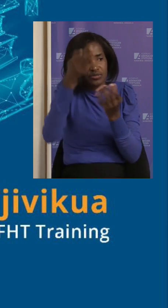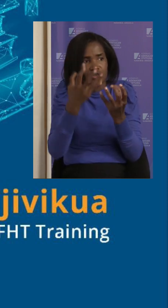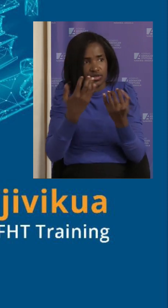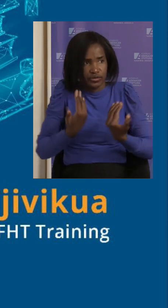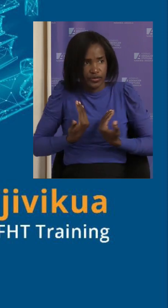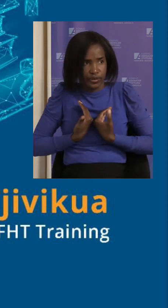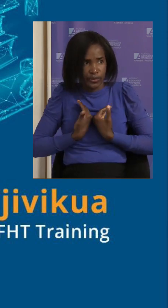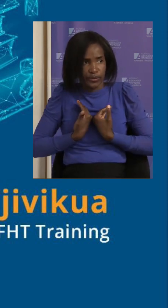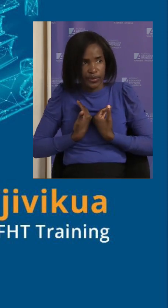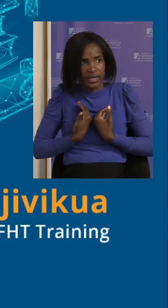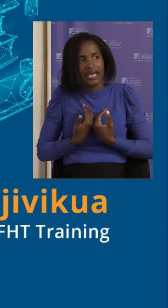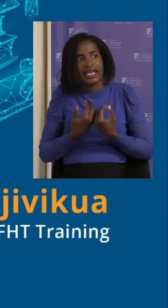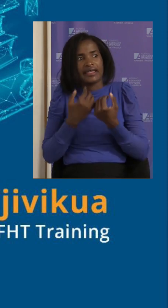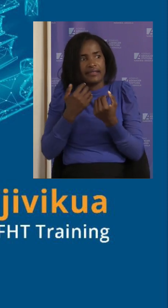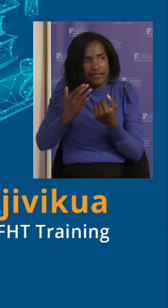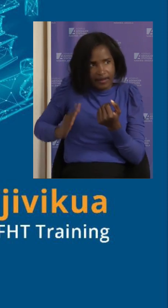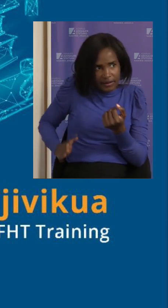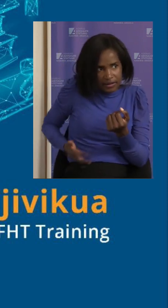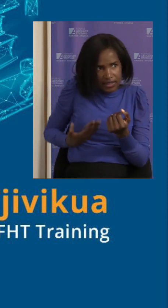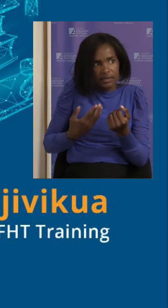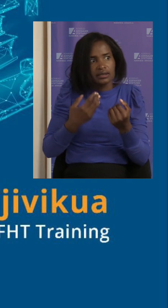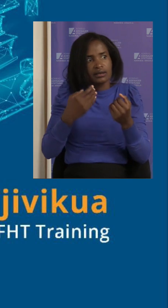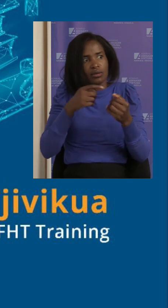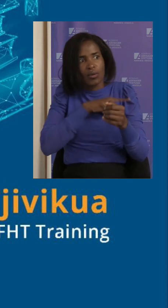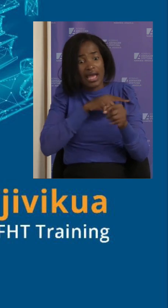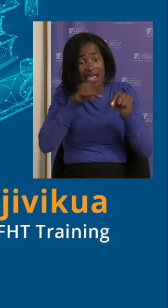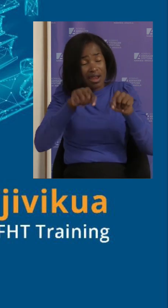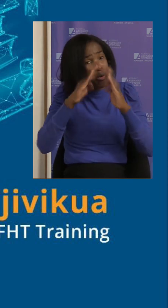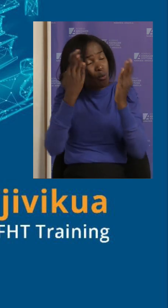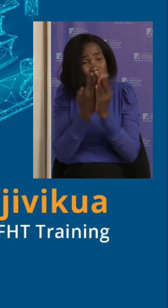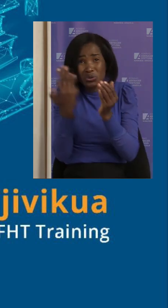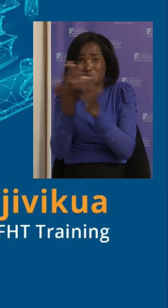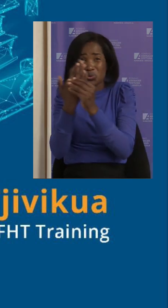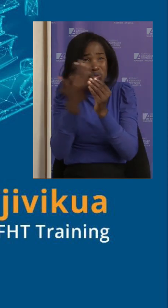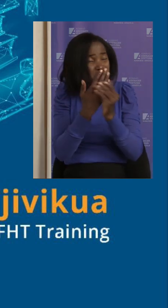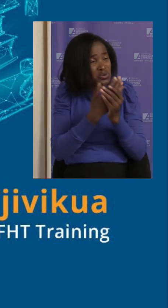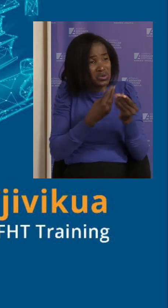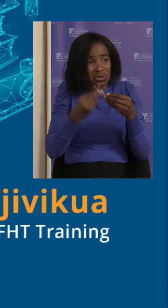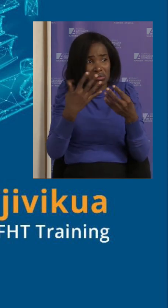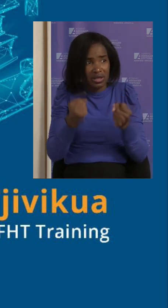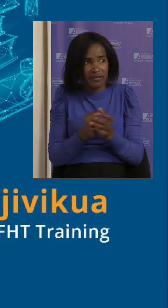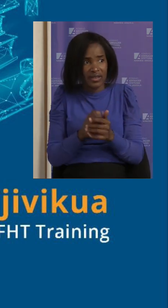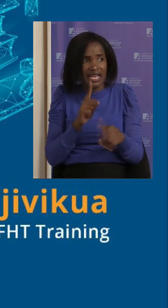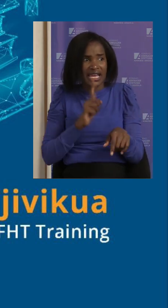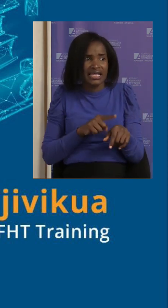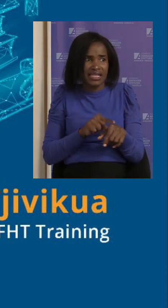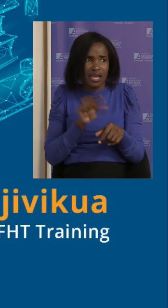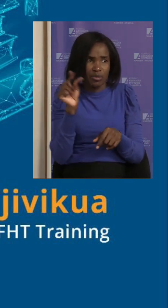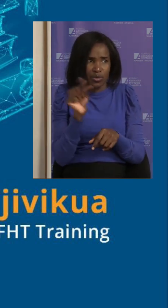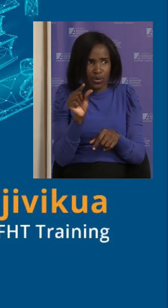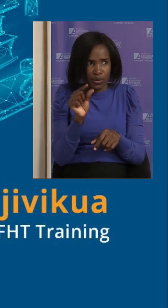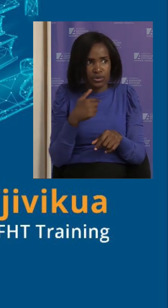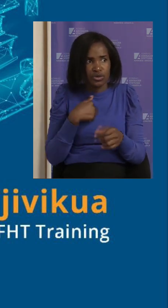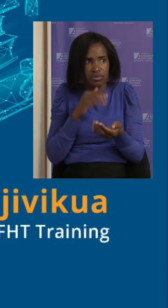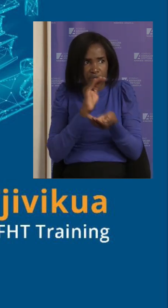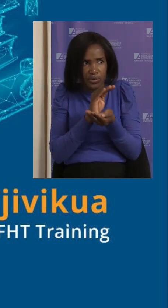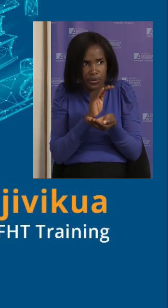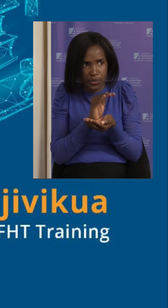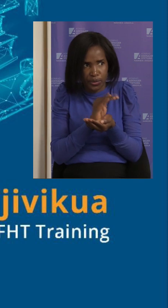youth and desires created by the new economies. Since I have limited time, allow me to make the following